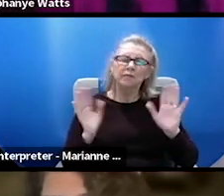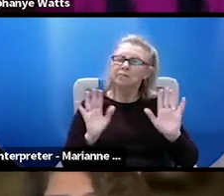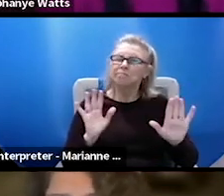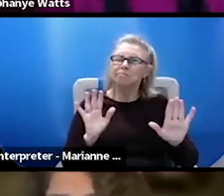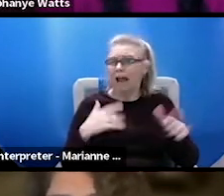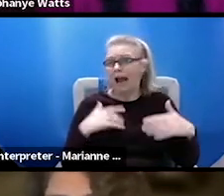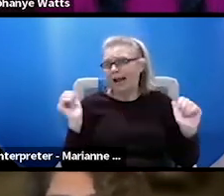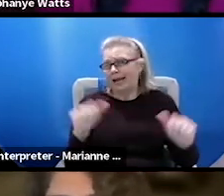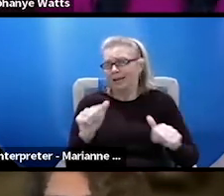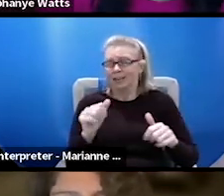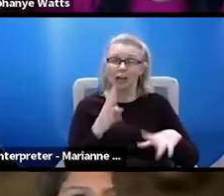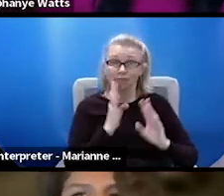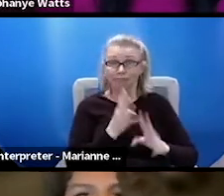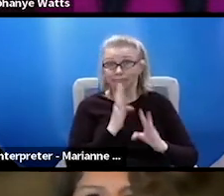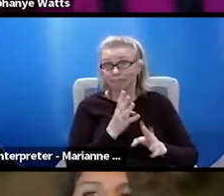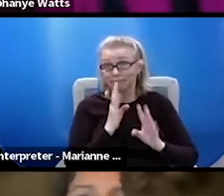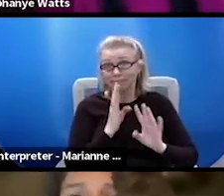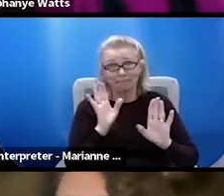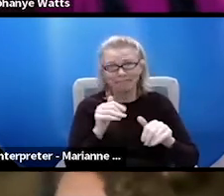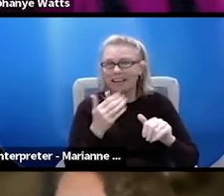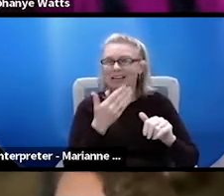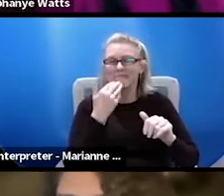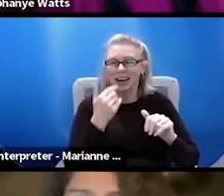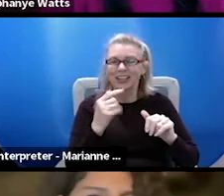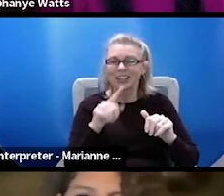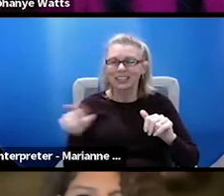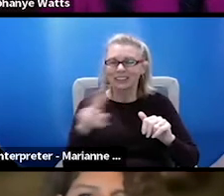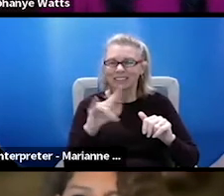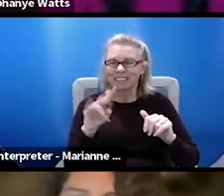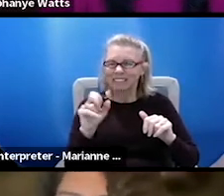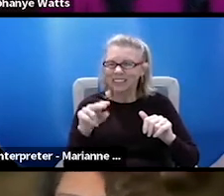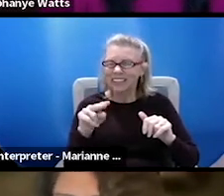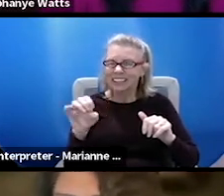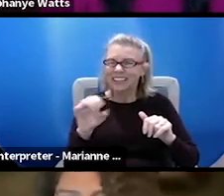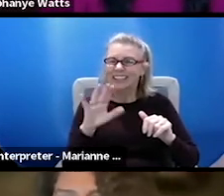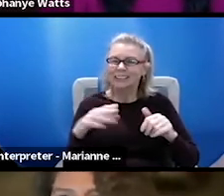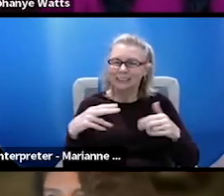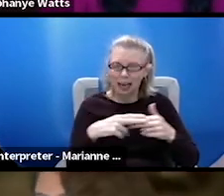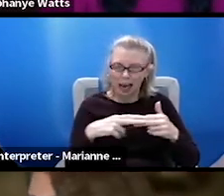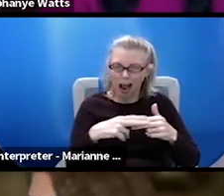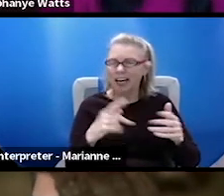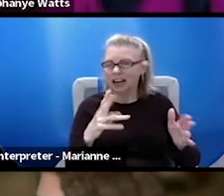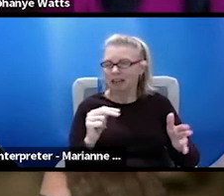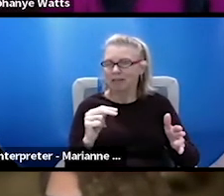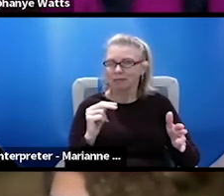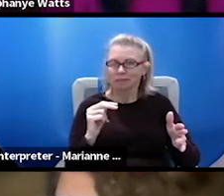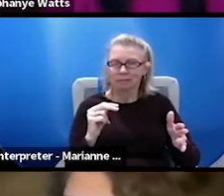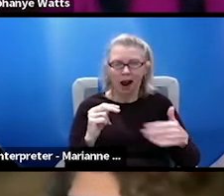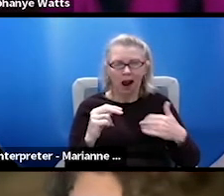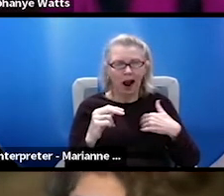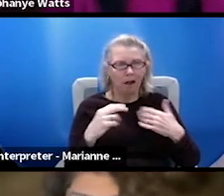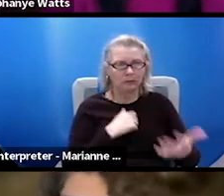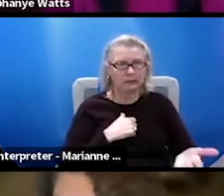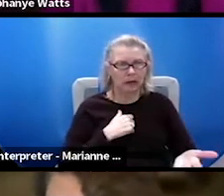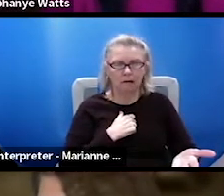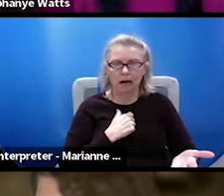keep talking. So maybe we'll go through Vivian's slides and maybe I'll talk about stuff during the conversation. Because I had 7 minutes.